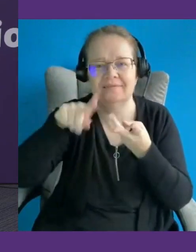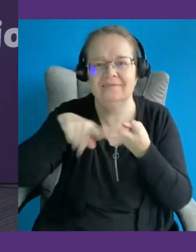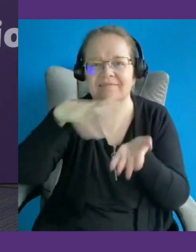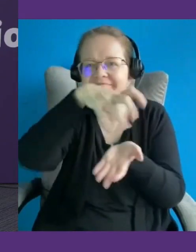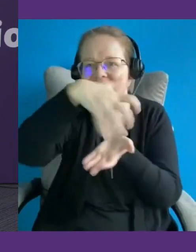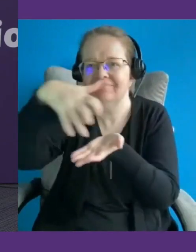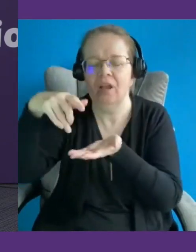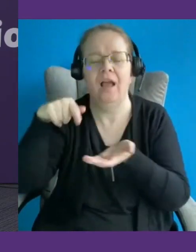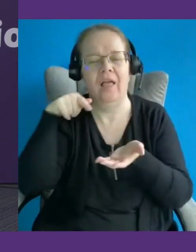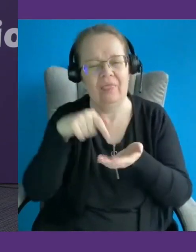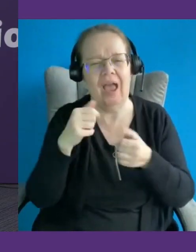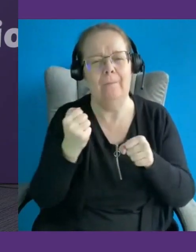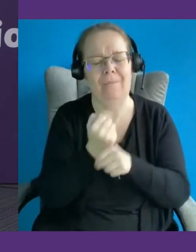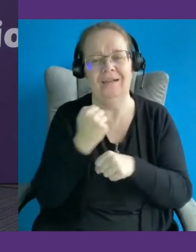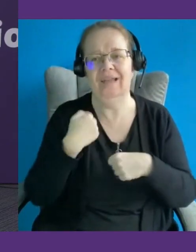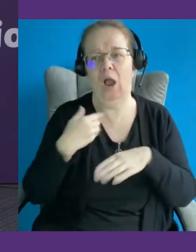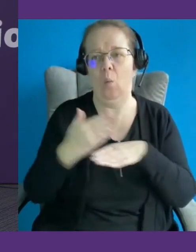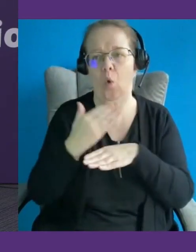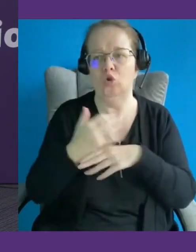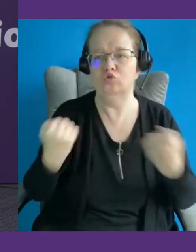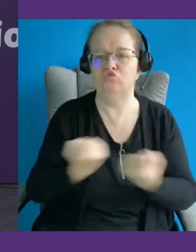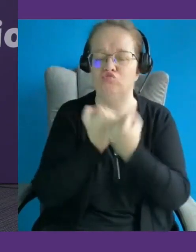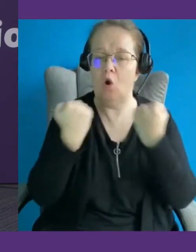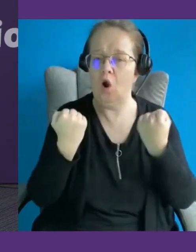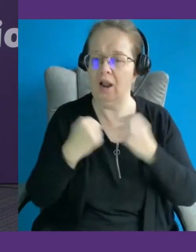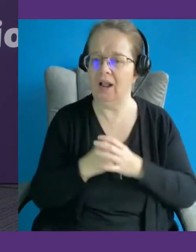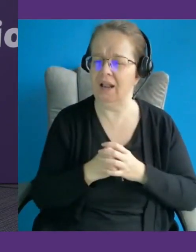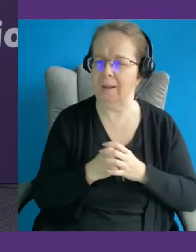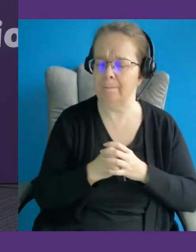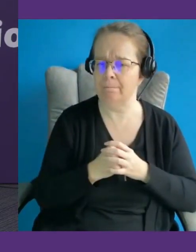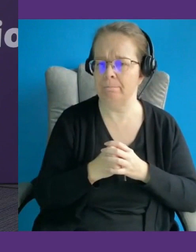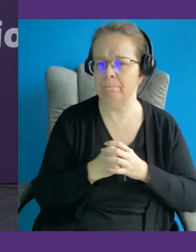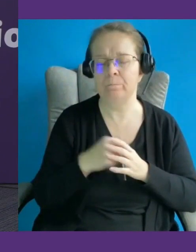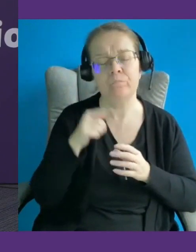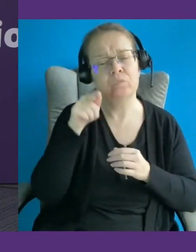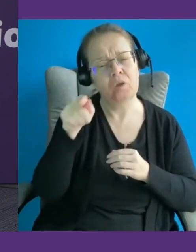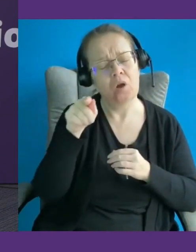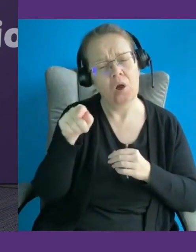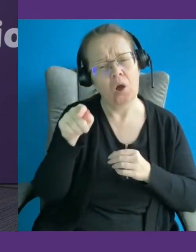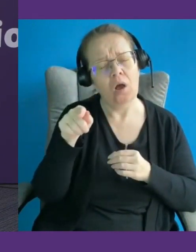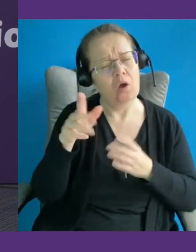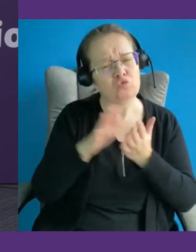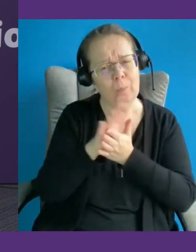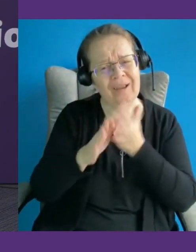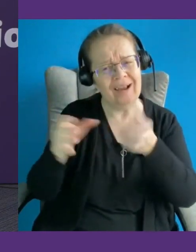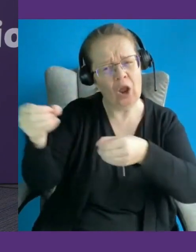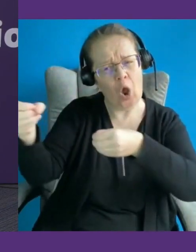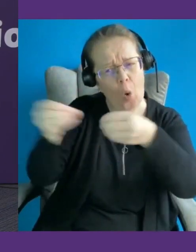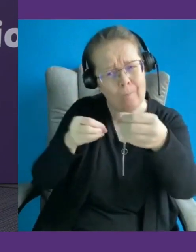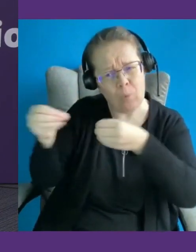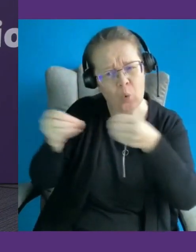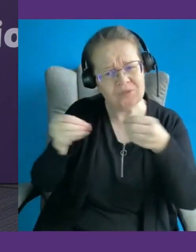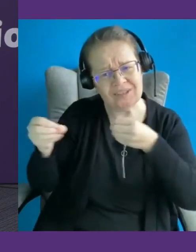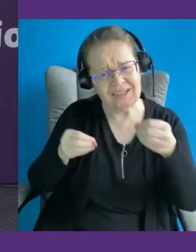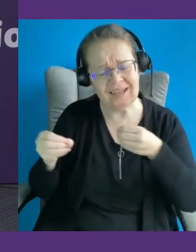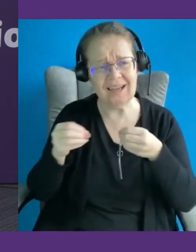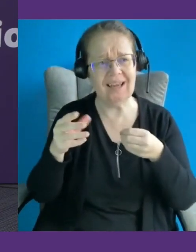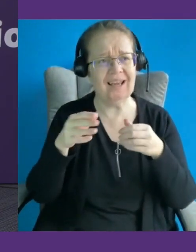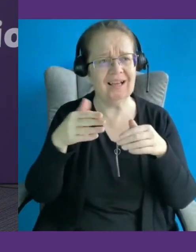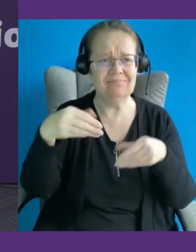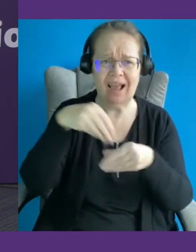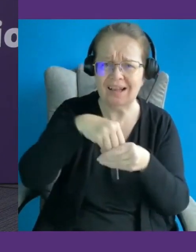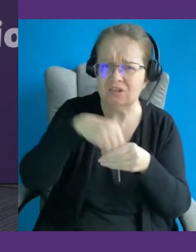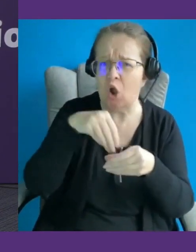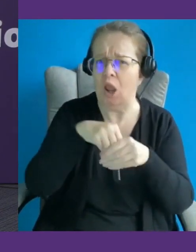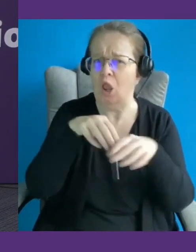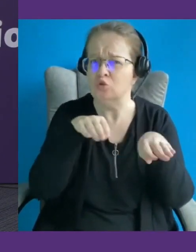that much stronger. So is that work that you're doing in the sense of onboarding and internal sort of training and culture? It's that sort of